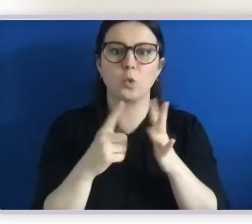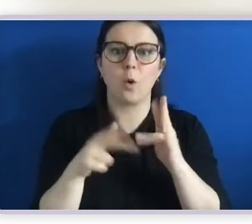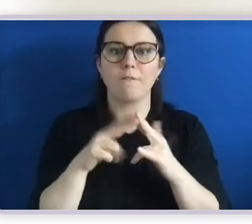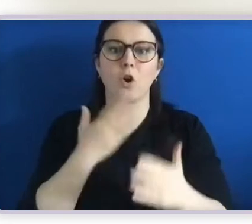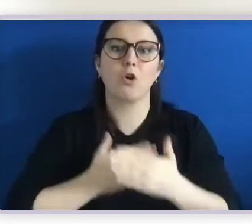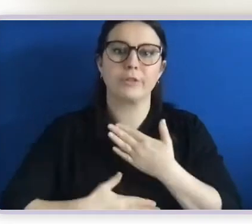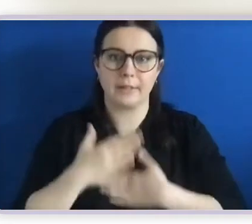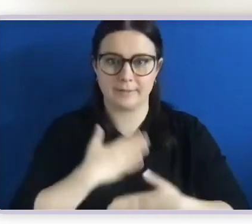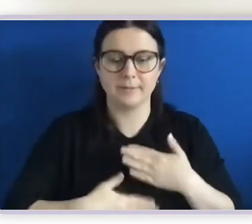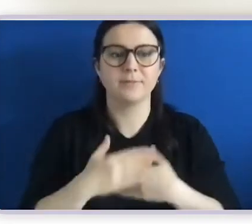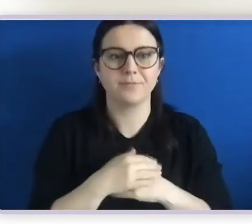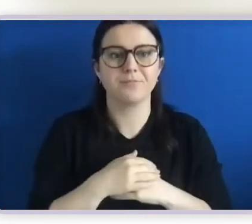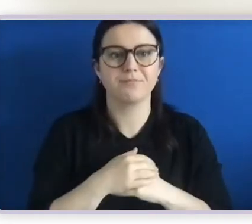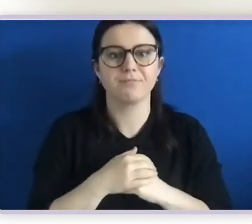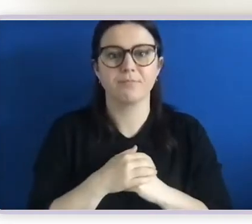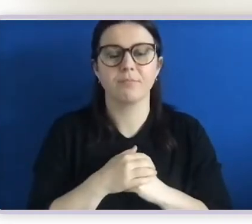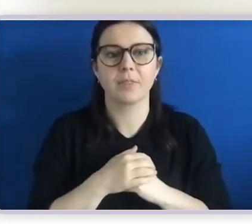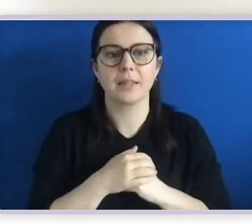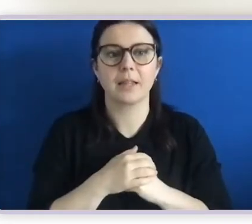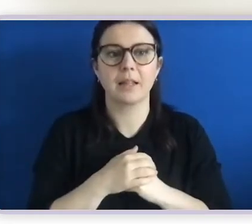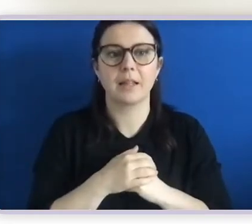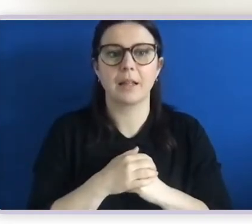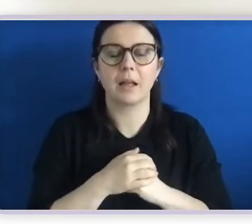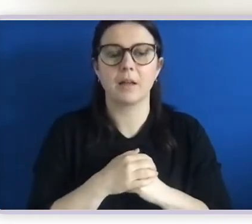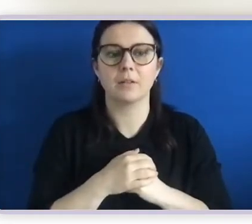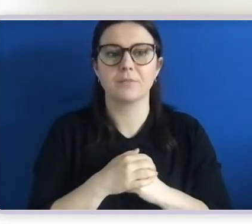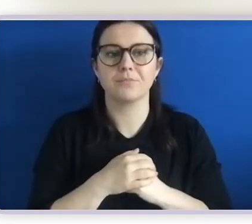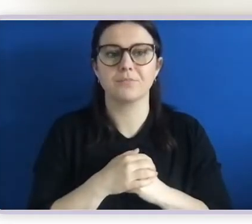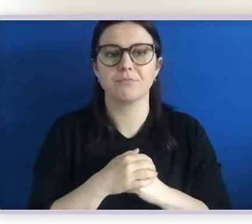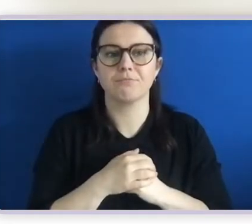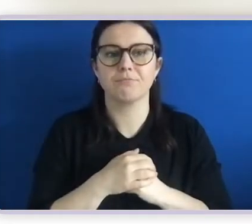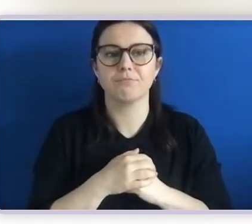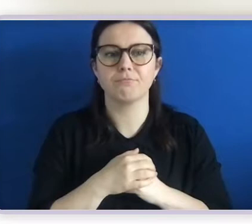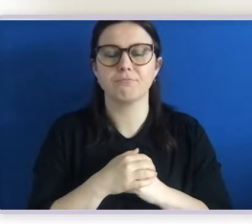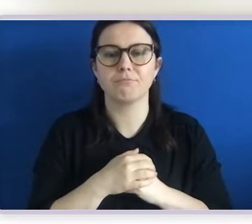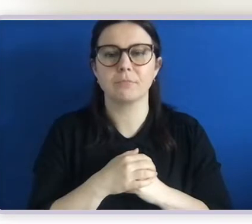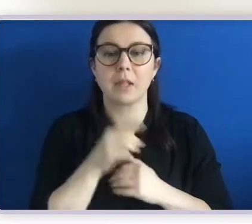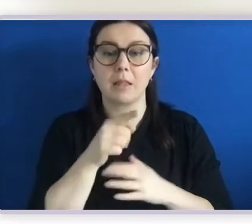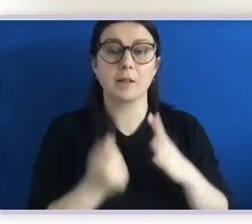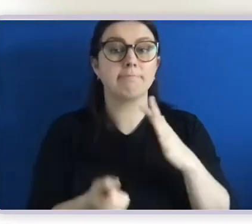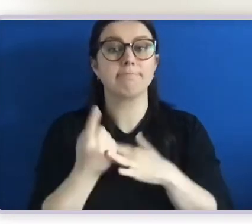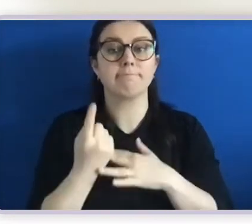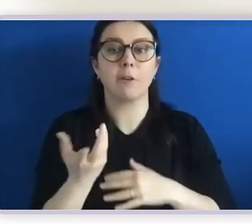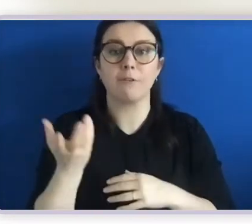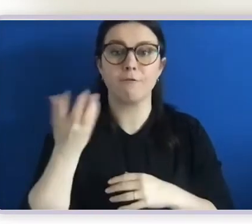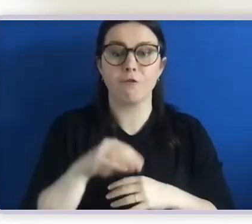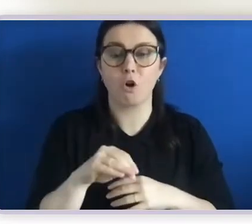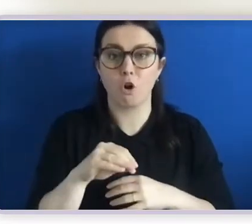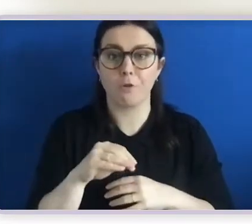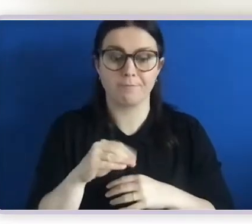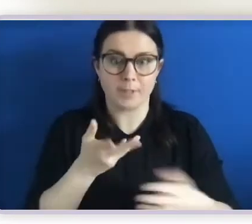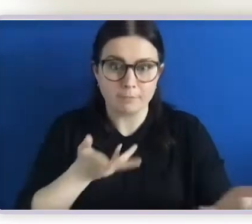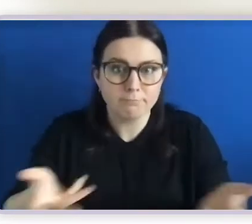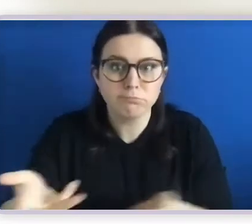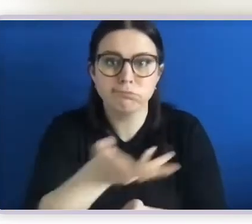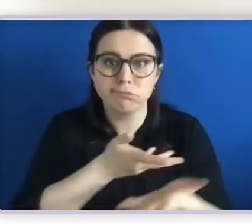conduct came out of, as I said, out of important consultation that was run at the